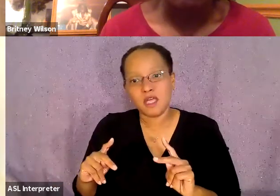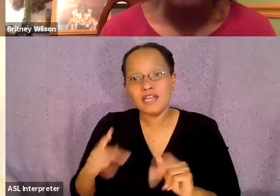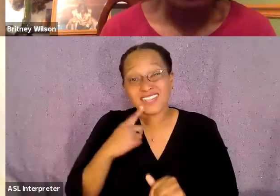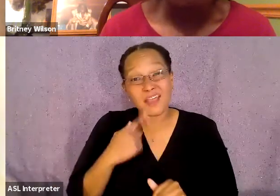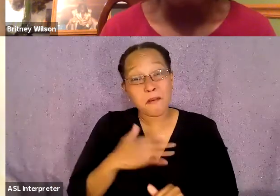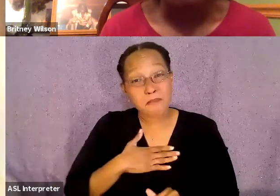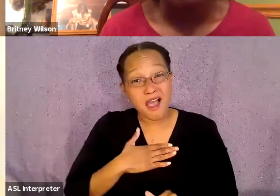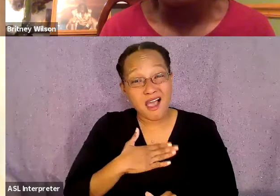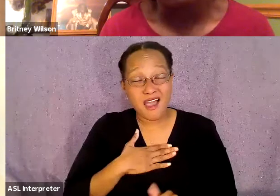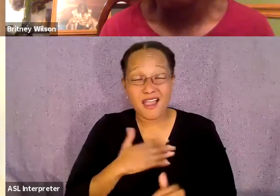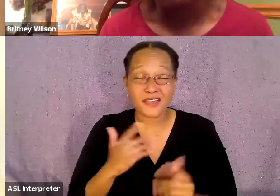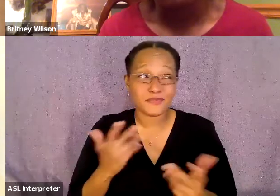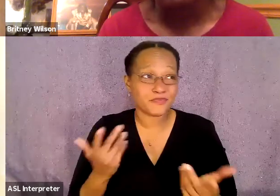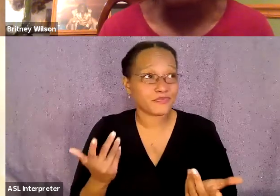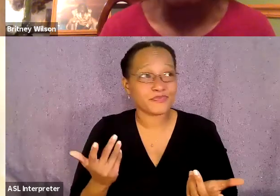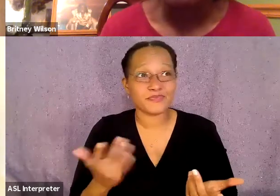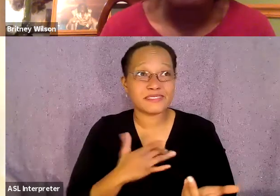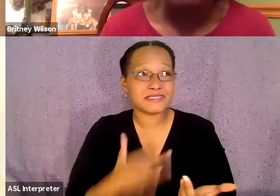big on is like,